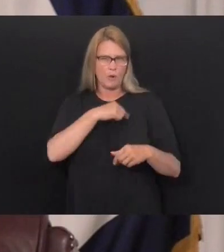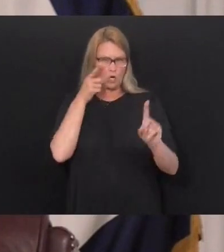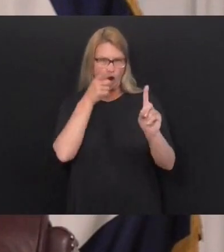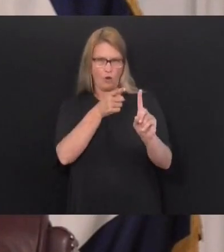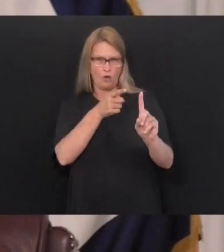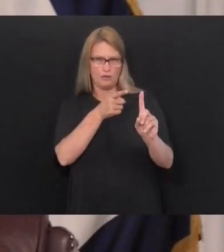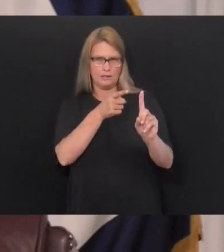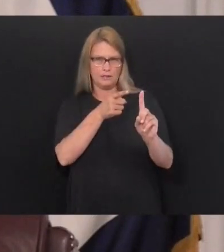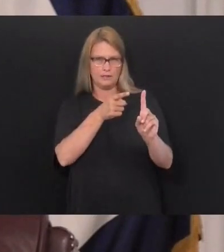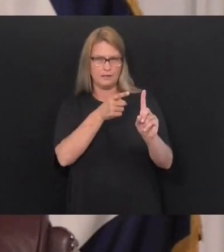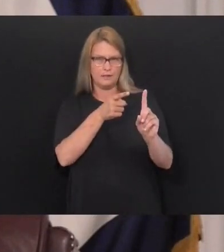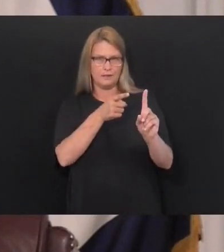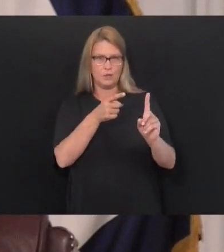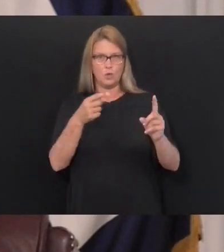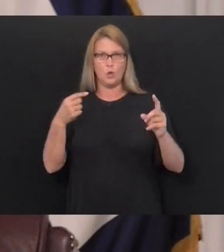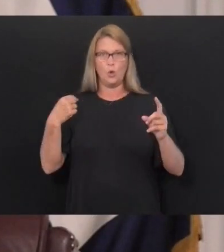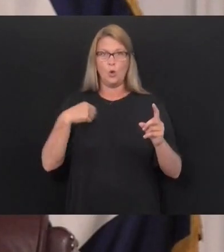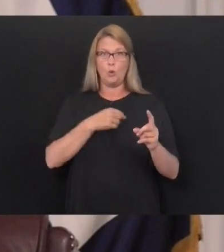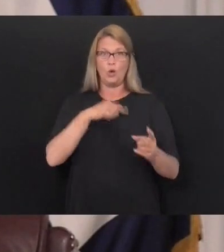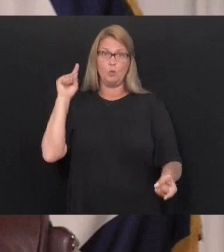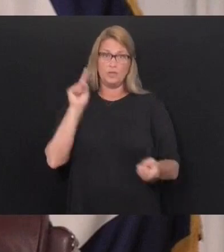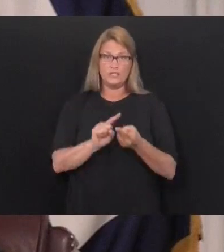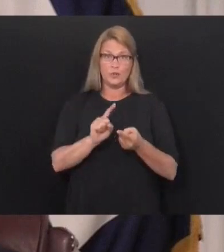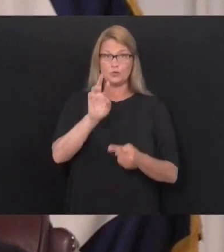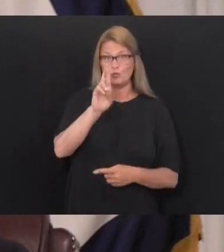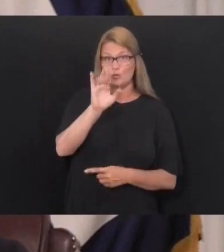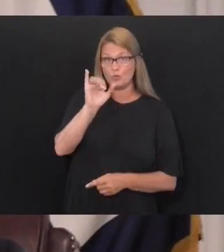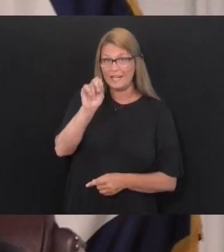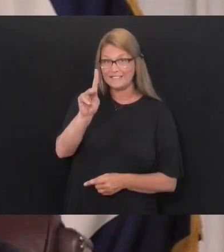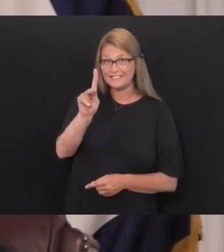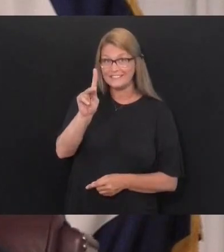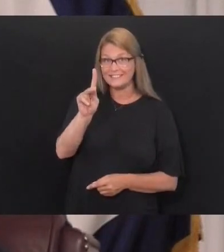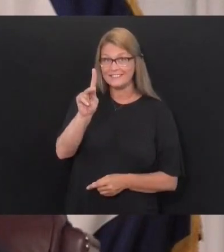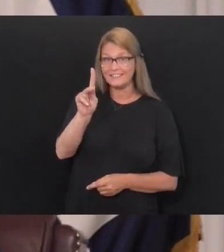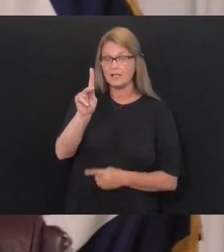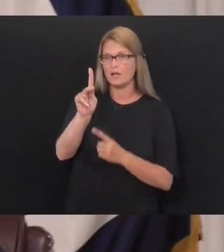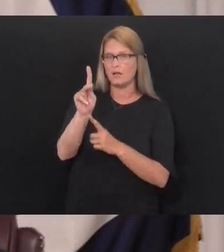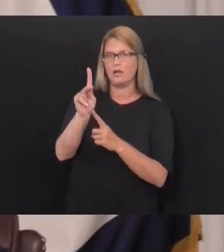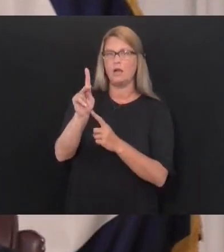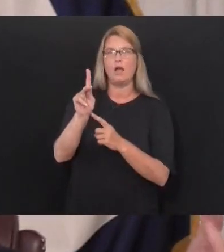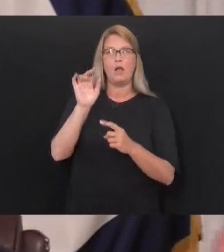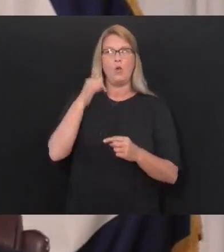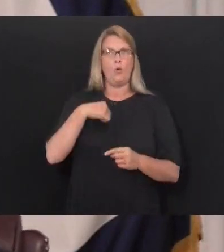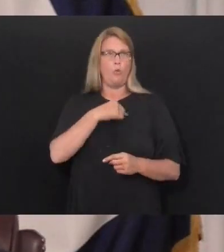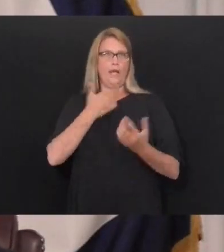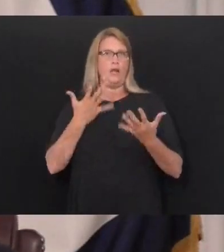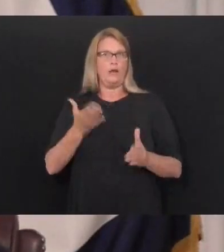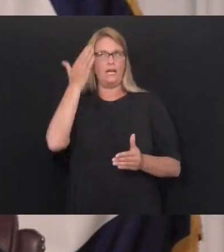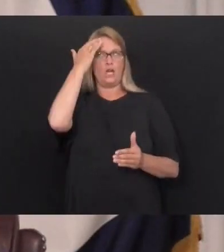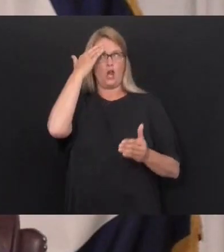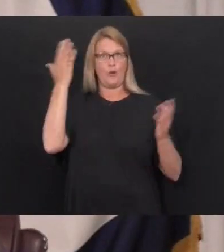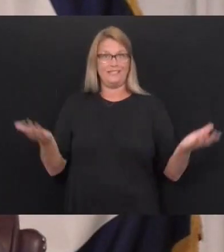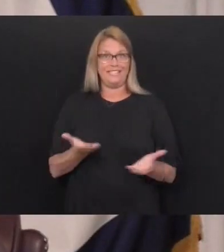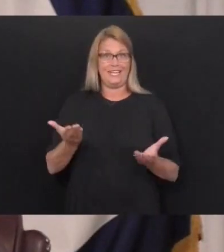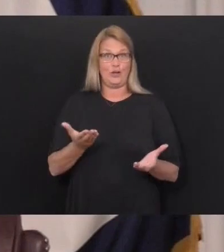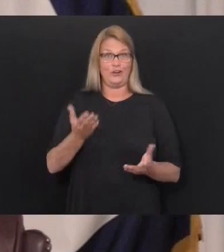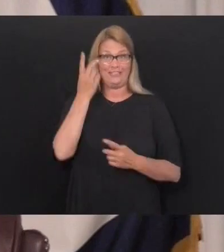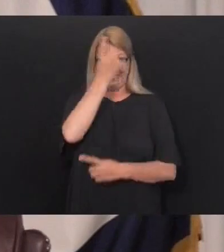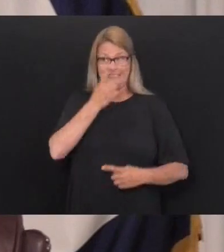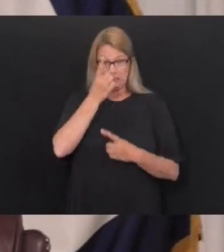We do have things in place for social distancing. We've put limitations on football that you can't